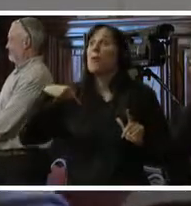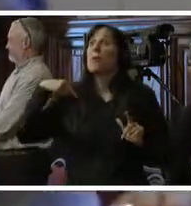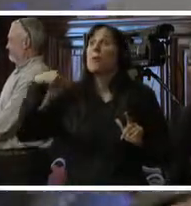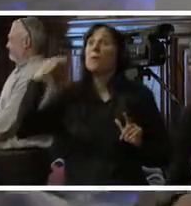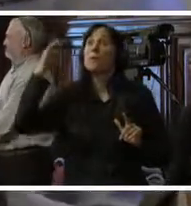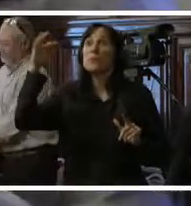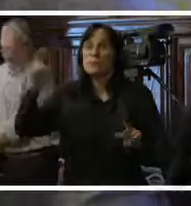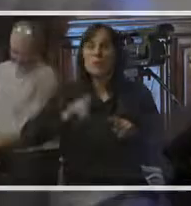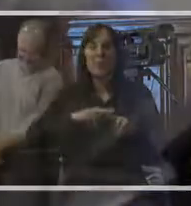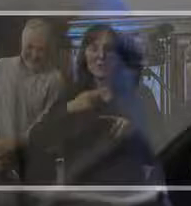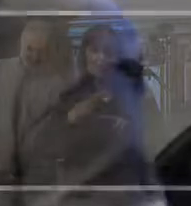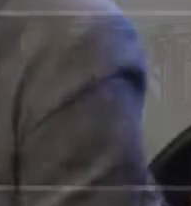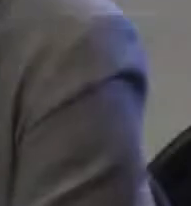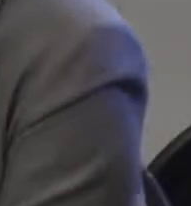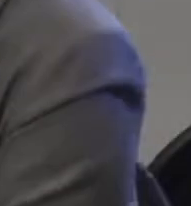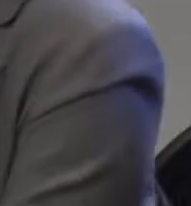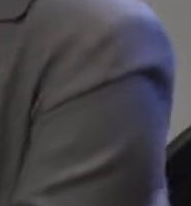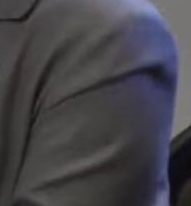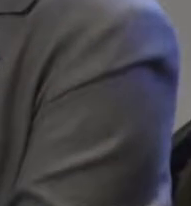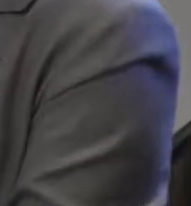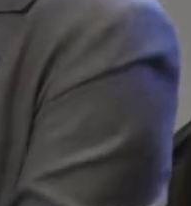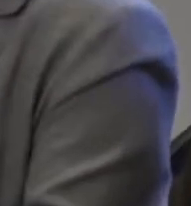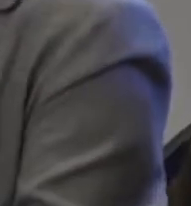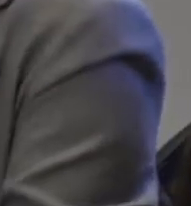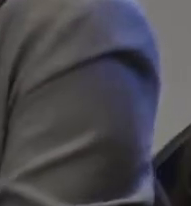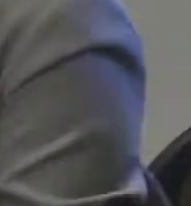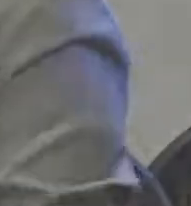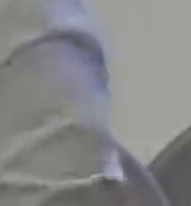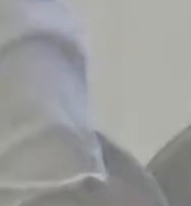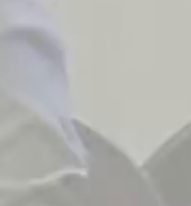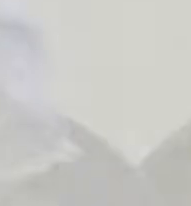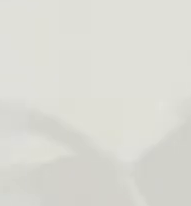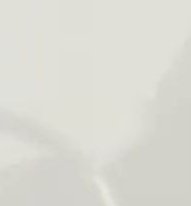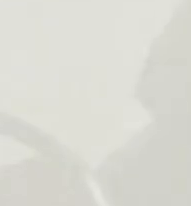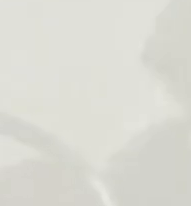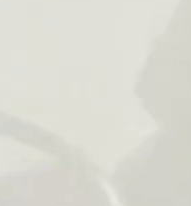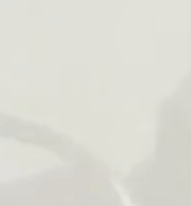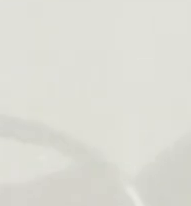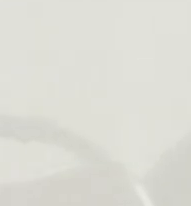very much.